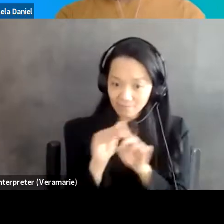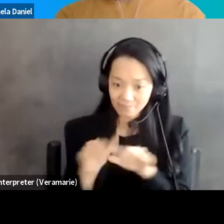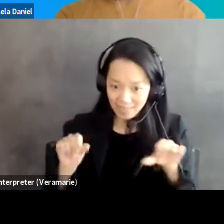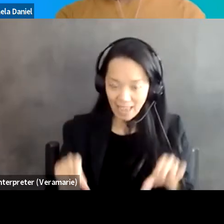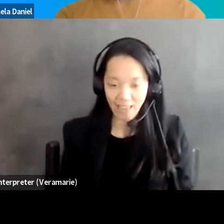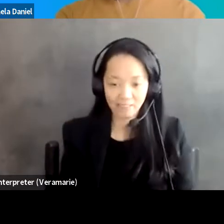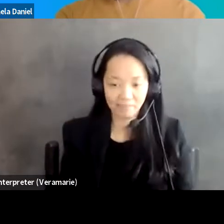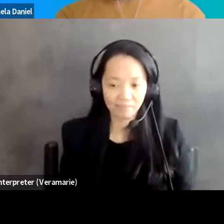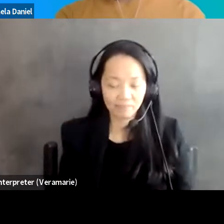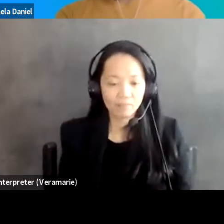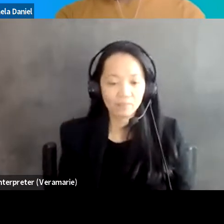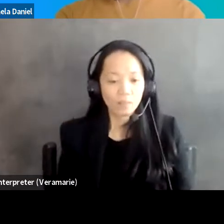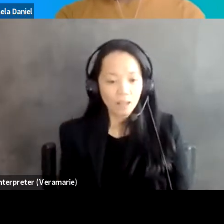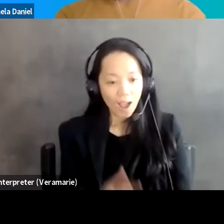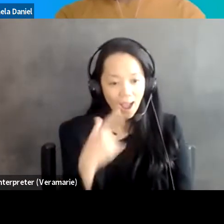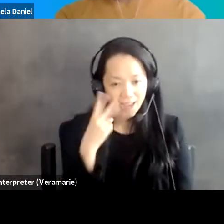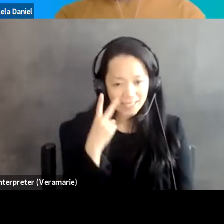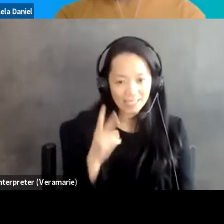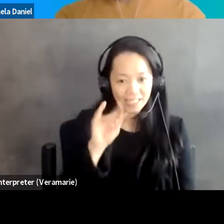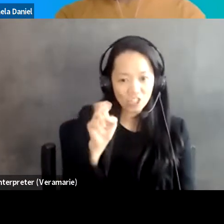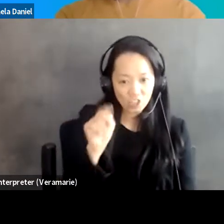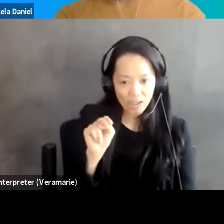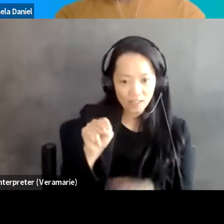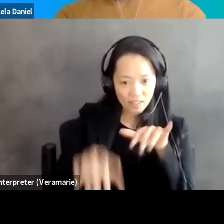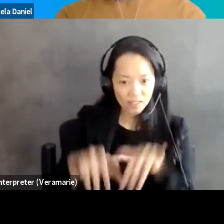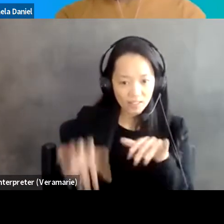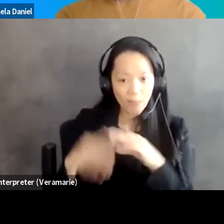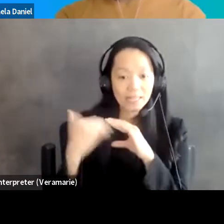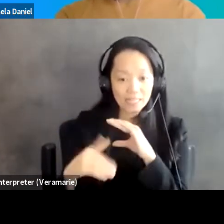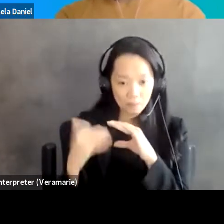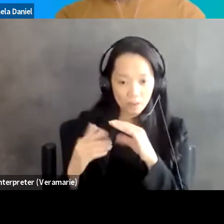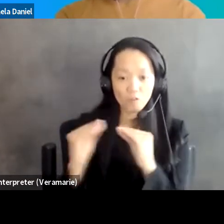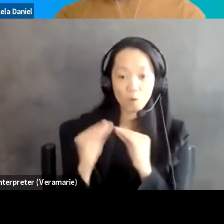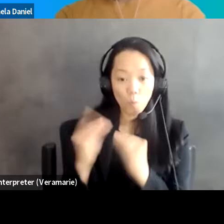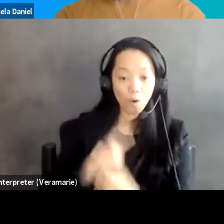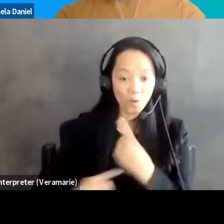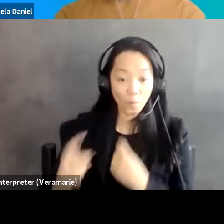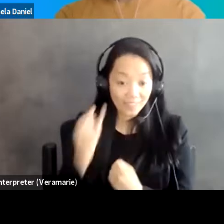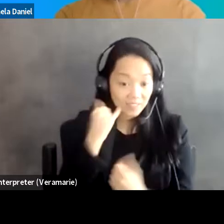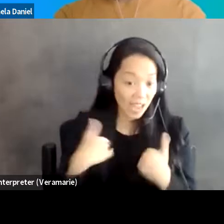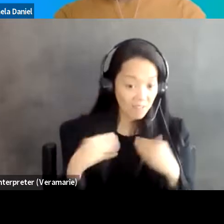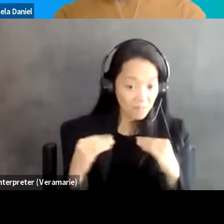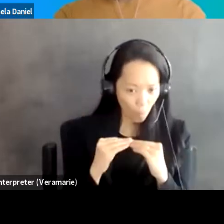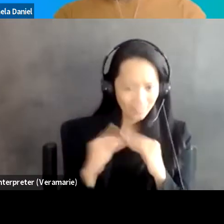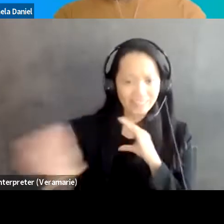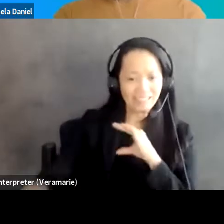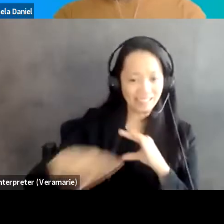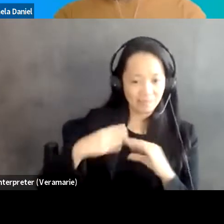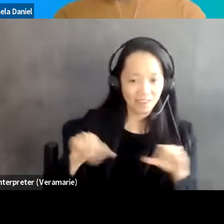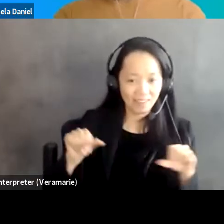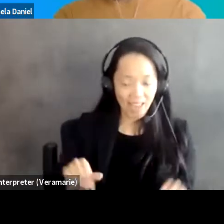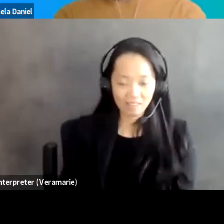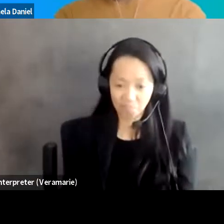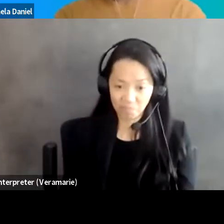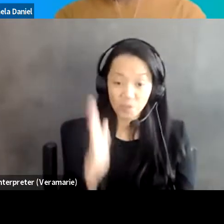say that Jason has put his email in there for further questions. So there